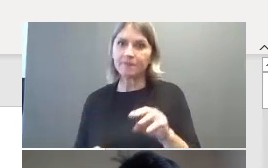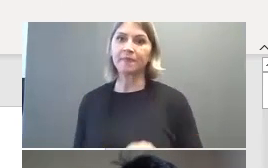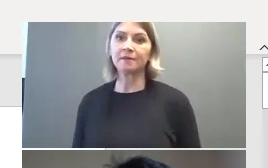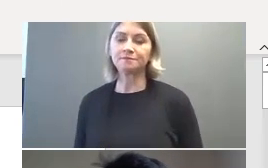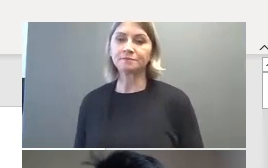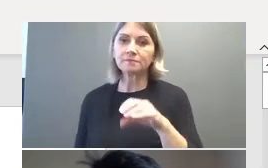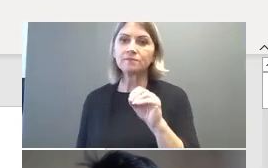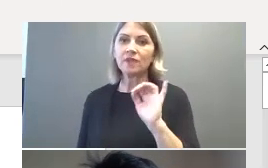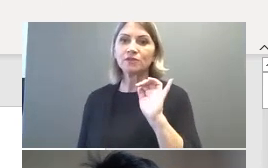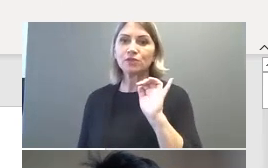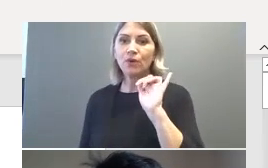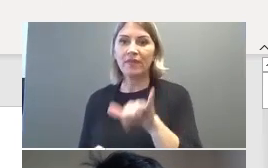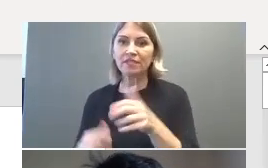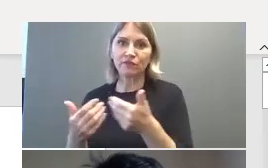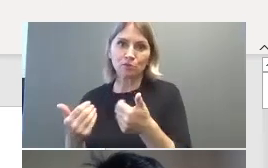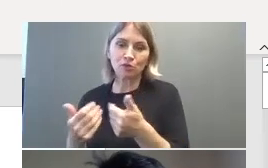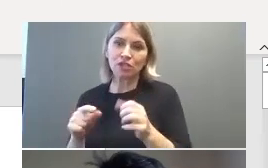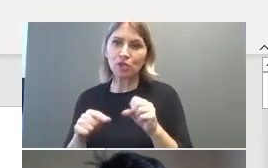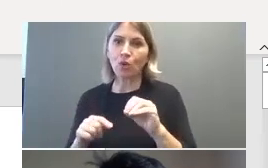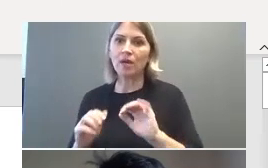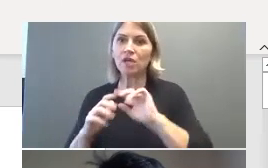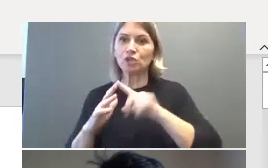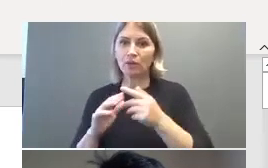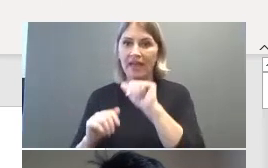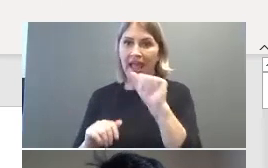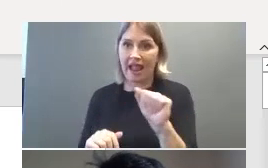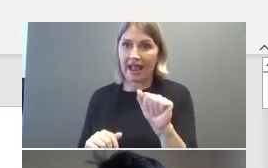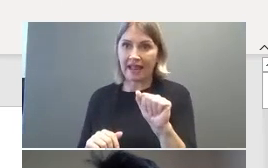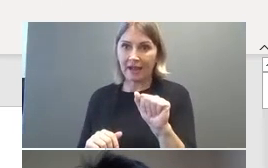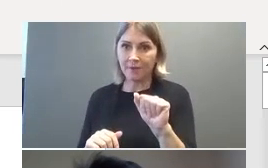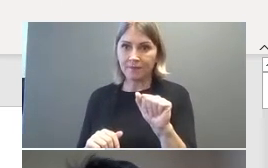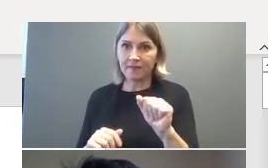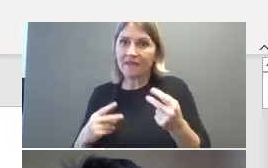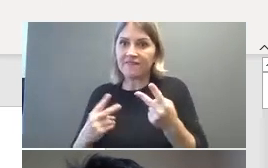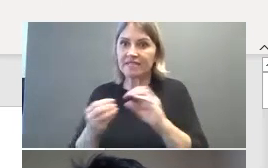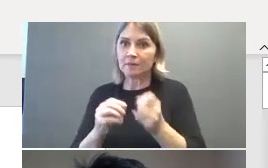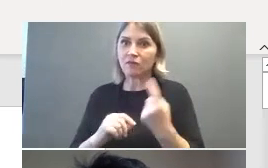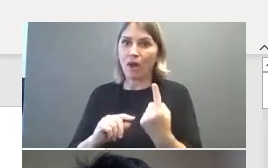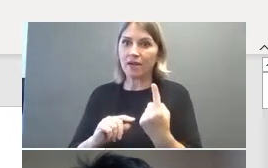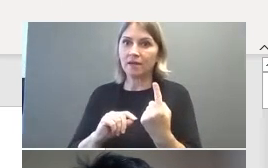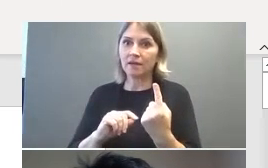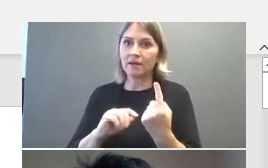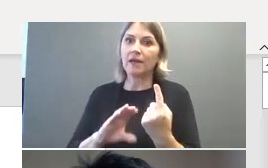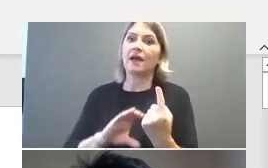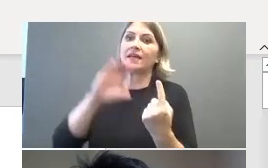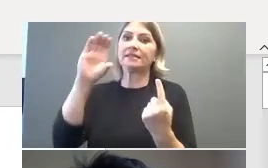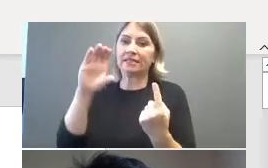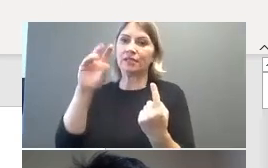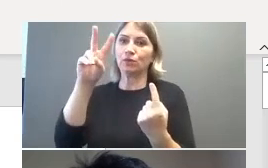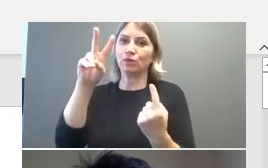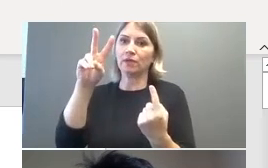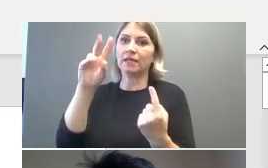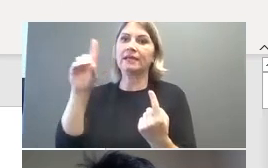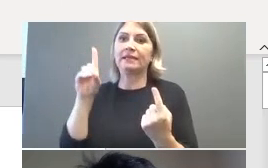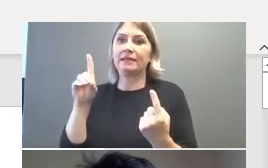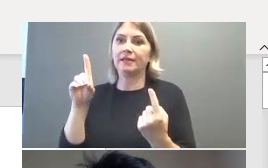this is for topological sort. So we start off with A, which has a pre-visit number of 1. Then we go to C, that has a pre-visit number of 2. Then